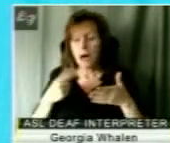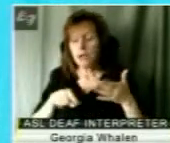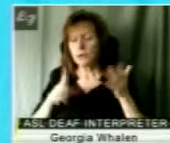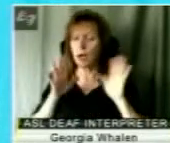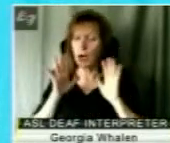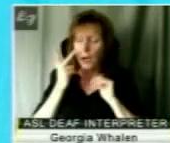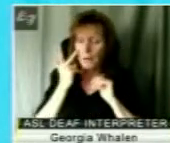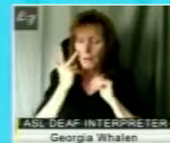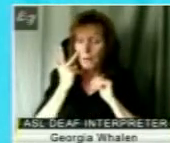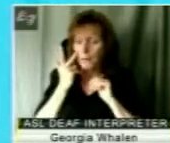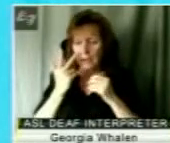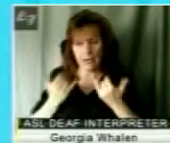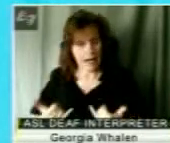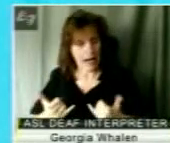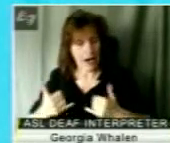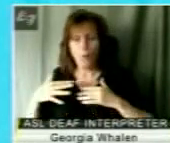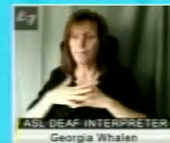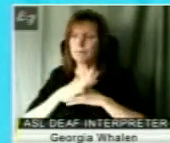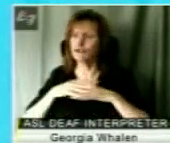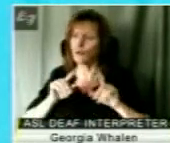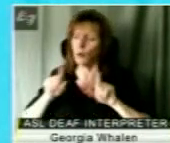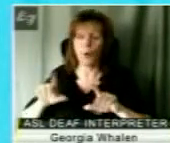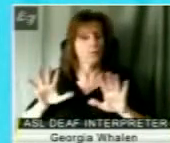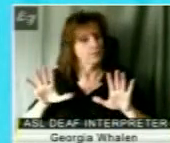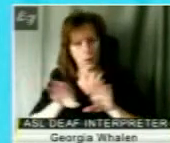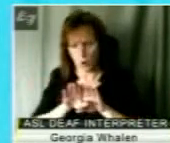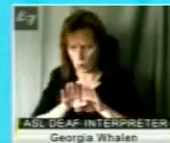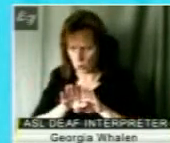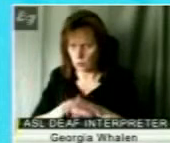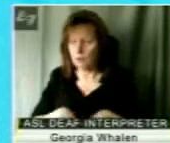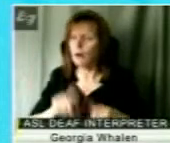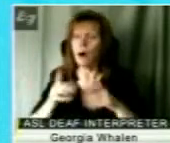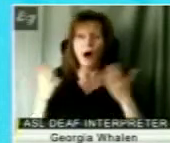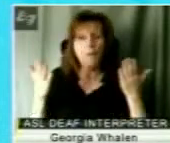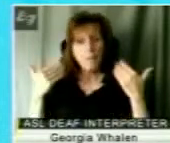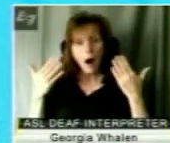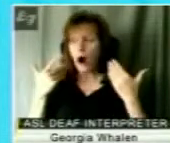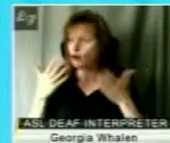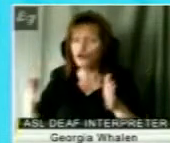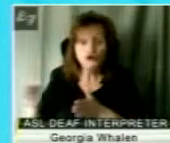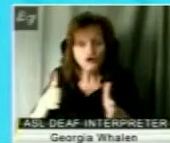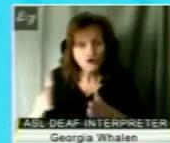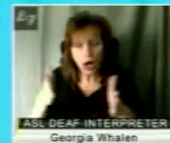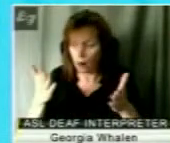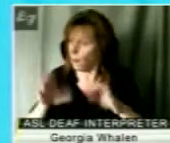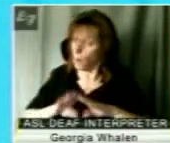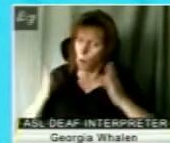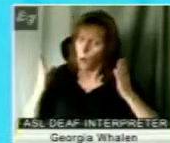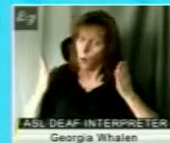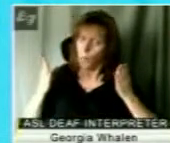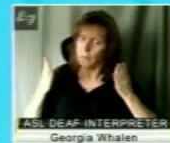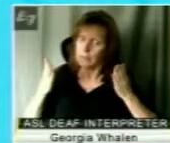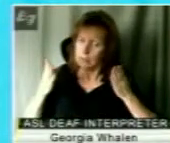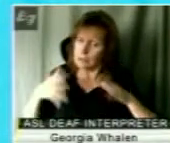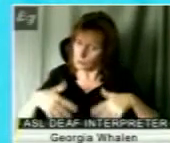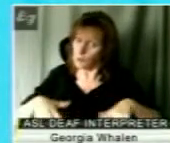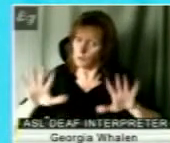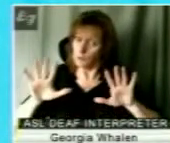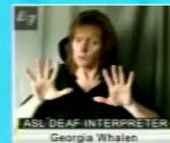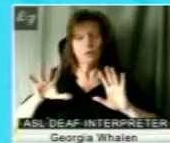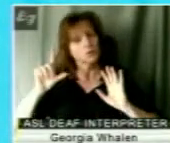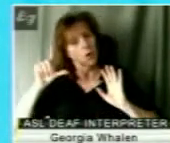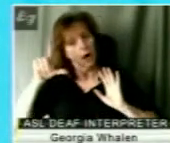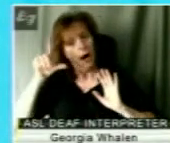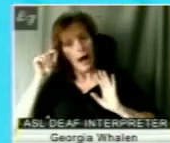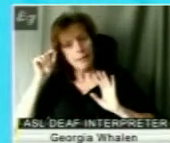closed. So lots of other amenities available in the parks and our trails and those some of our conservation areas and things